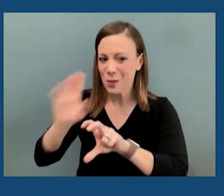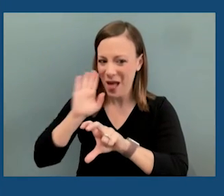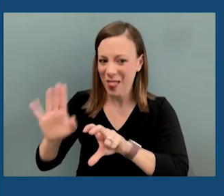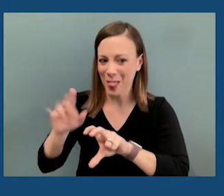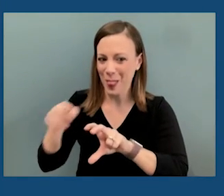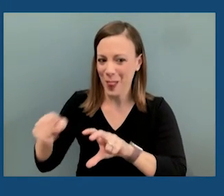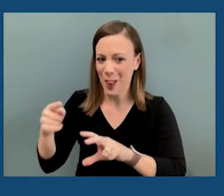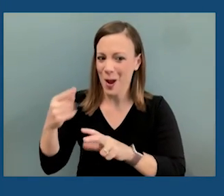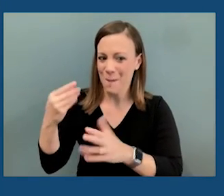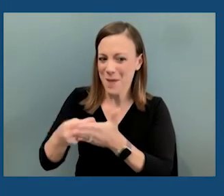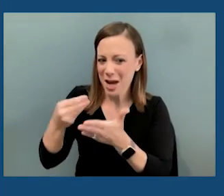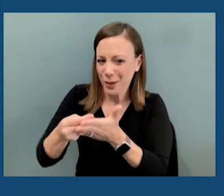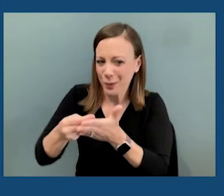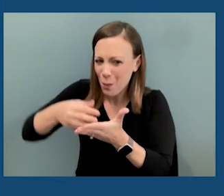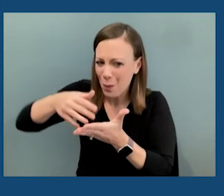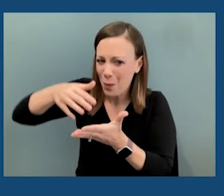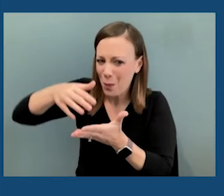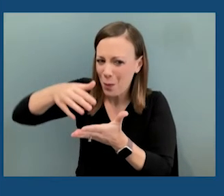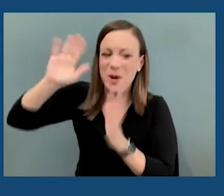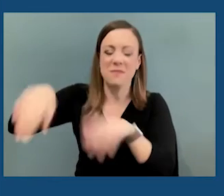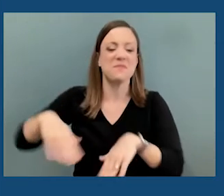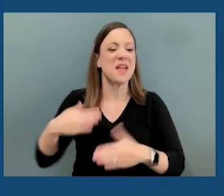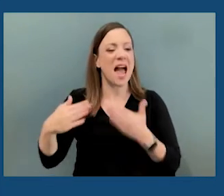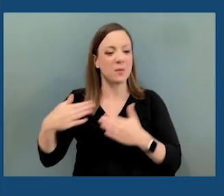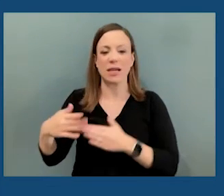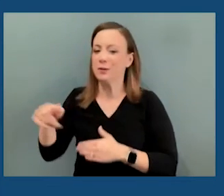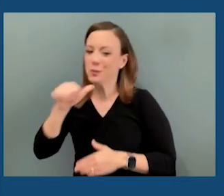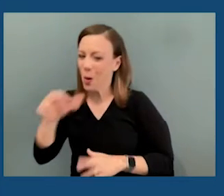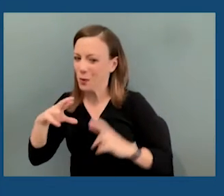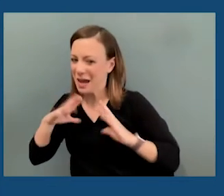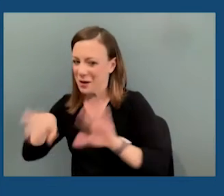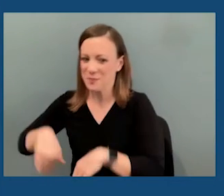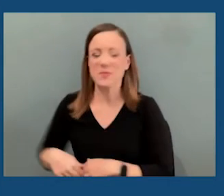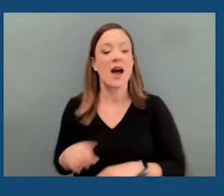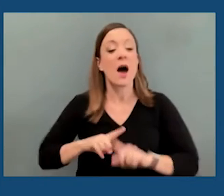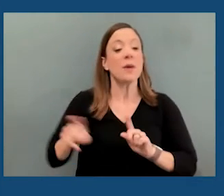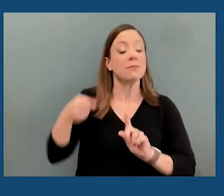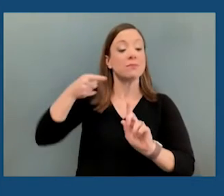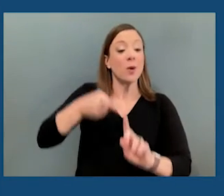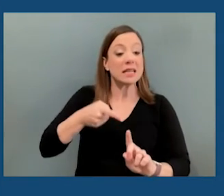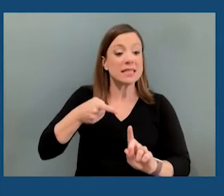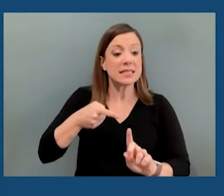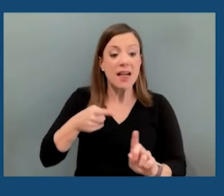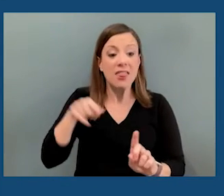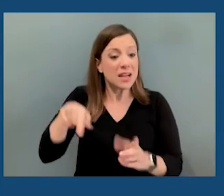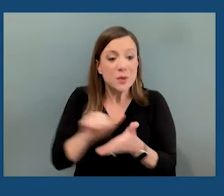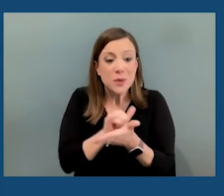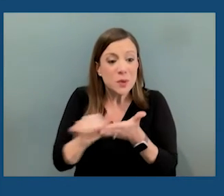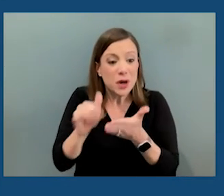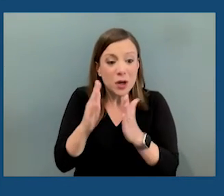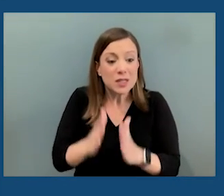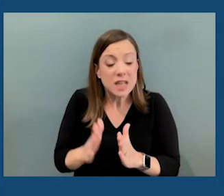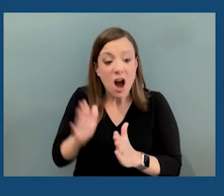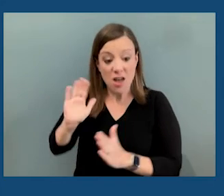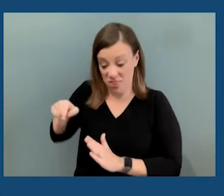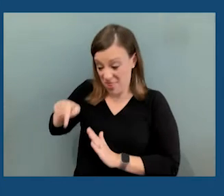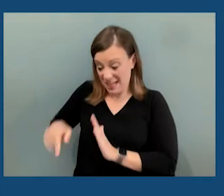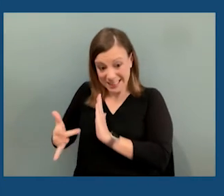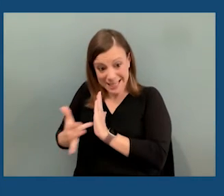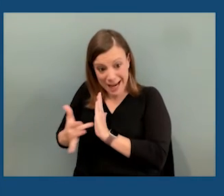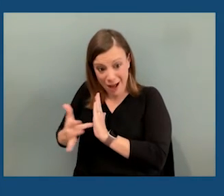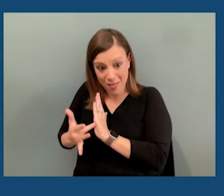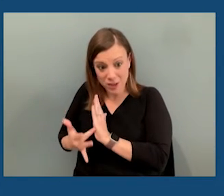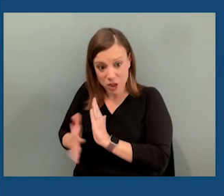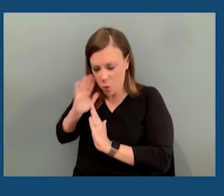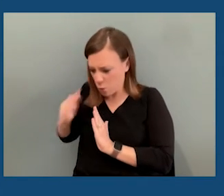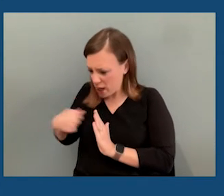is where New Yorkers excel, right? This is what we do. We'll put the technology of the future to work here like no other place